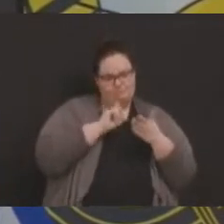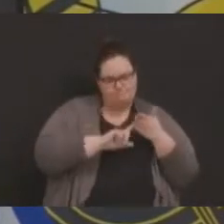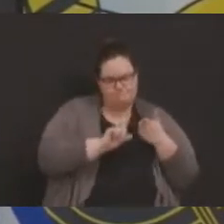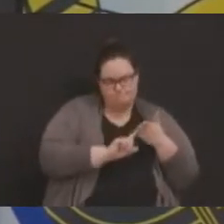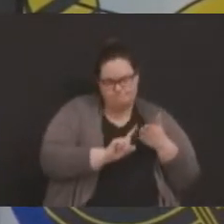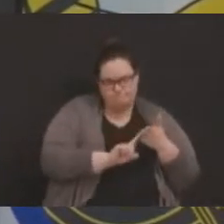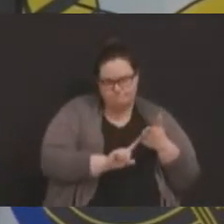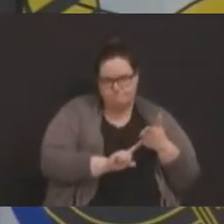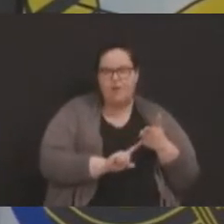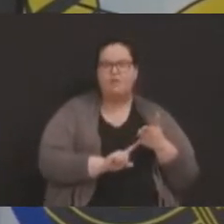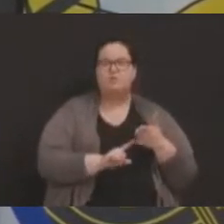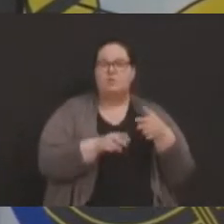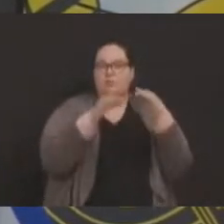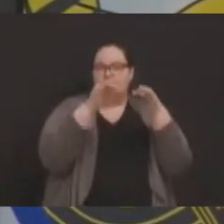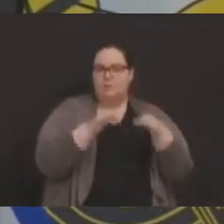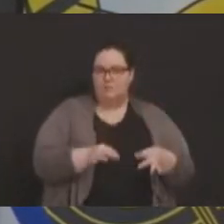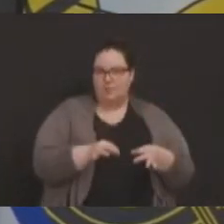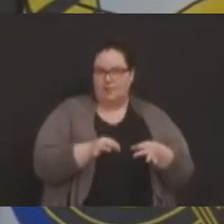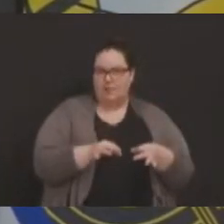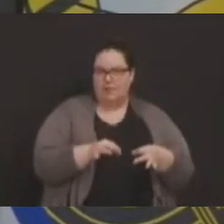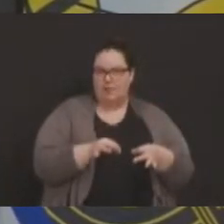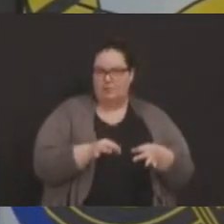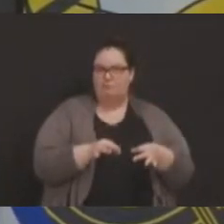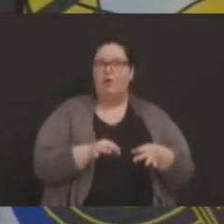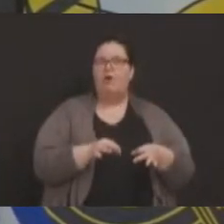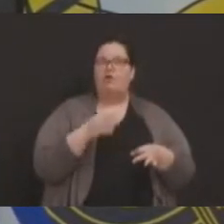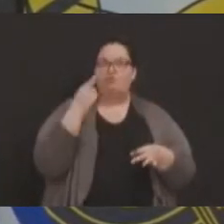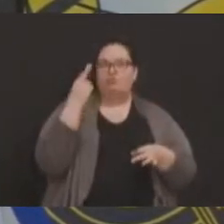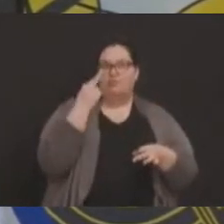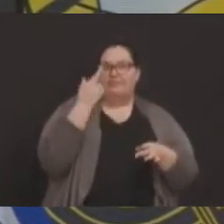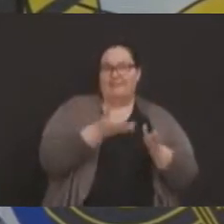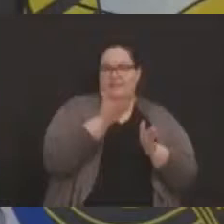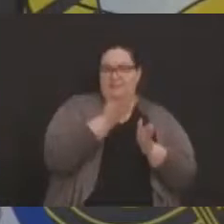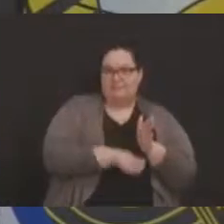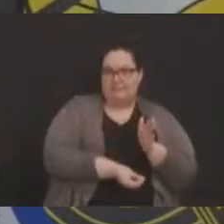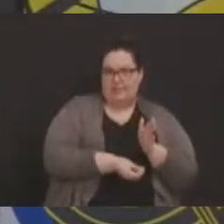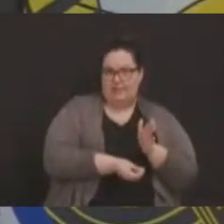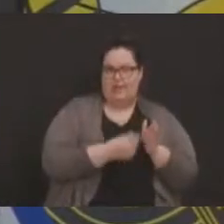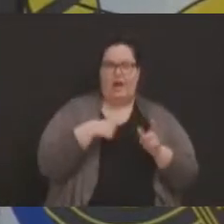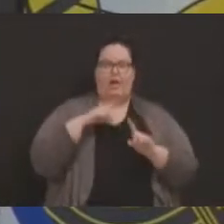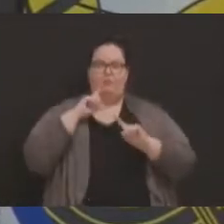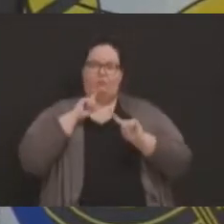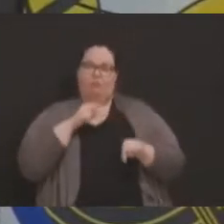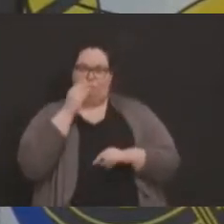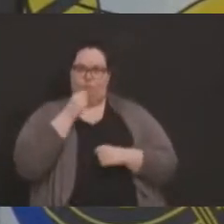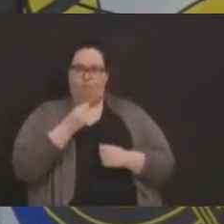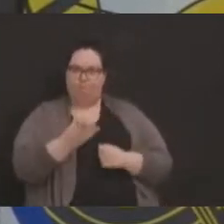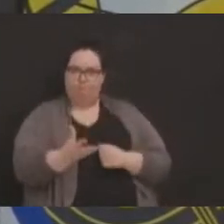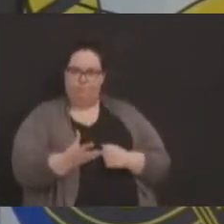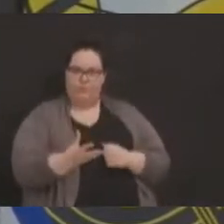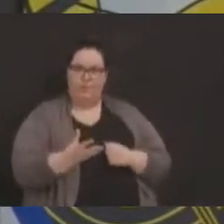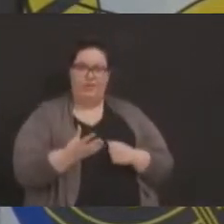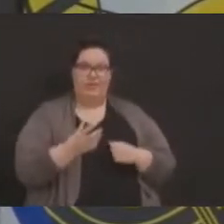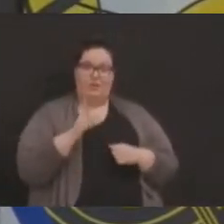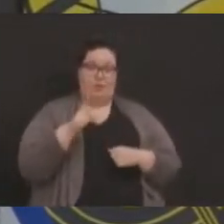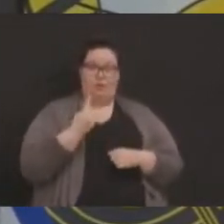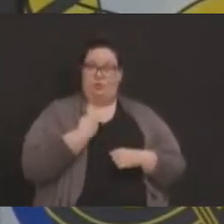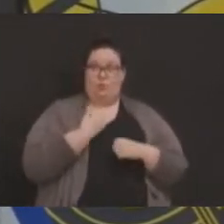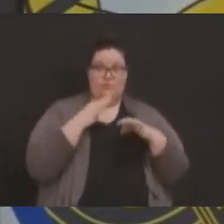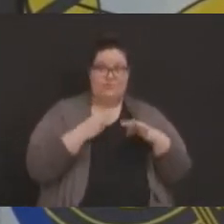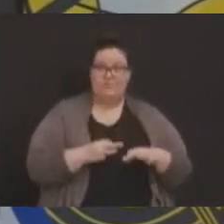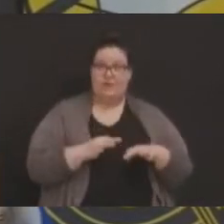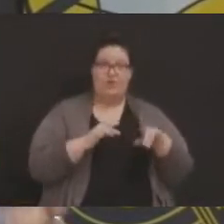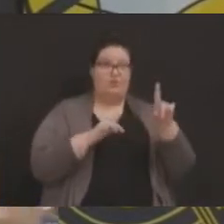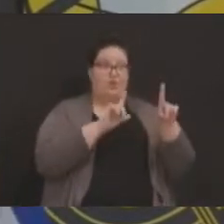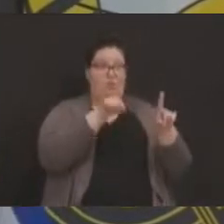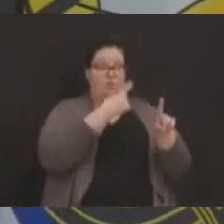collaborative effort. So again, the case that I reported today around the attribution to